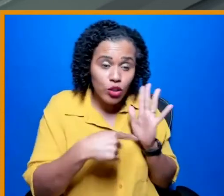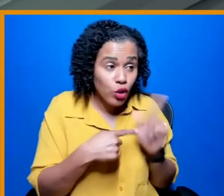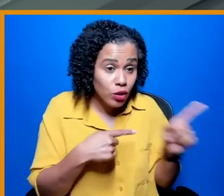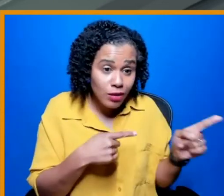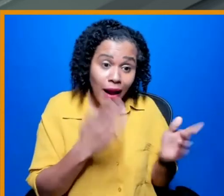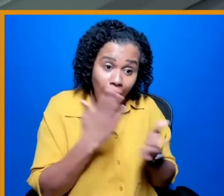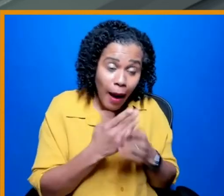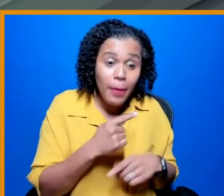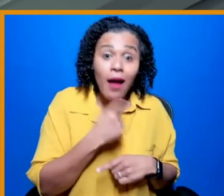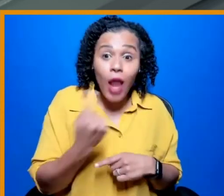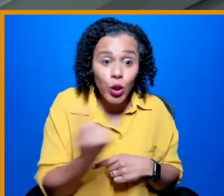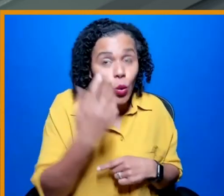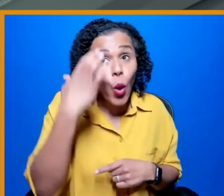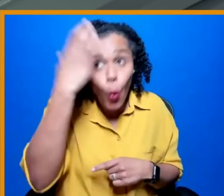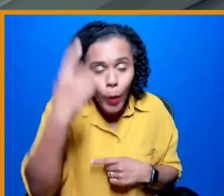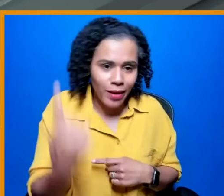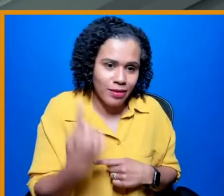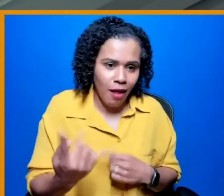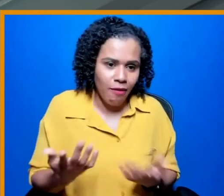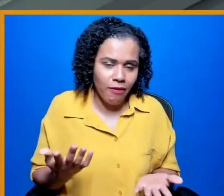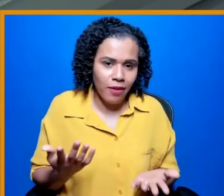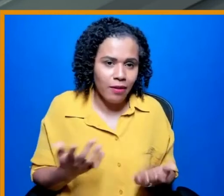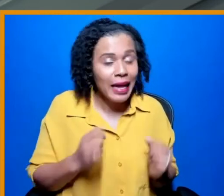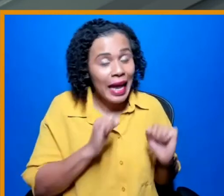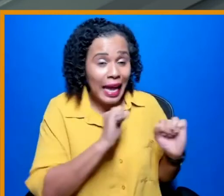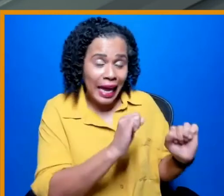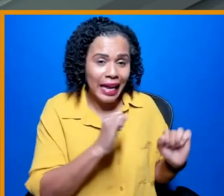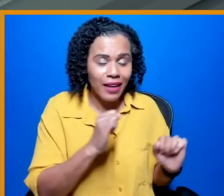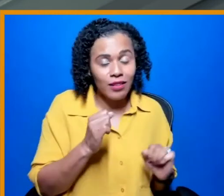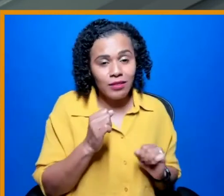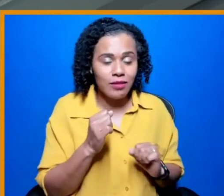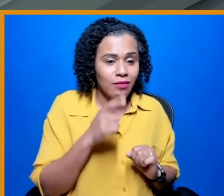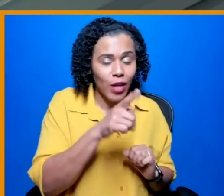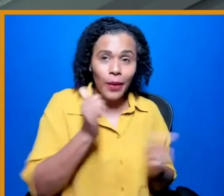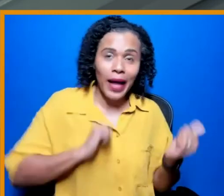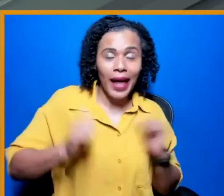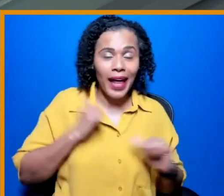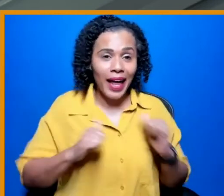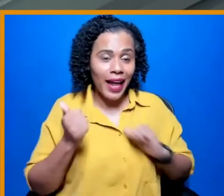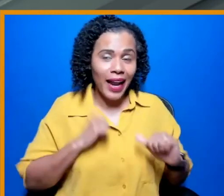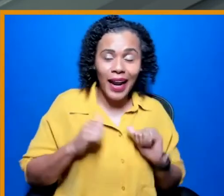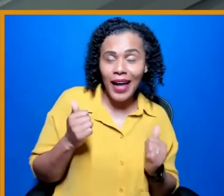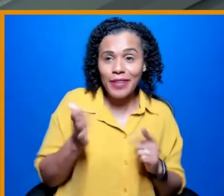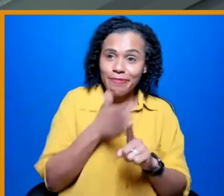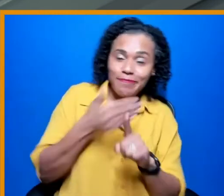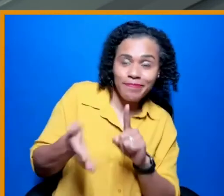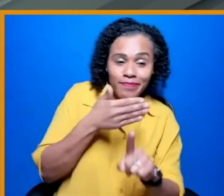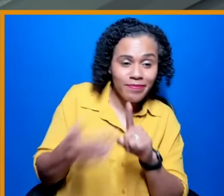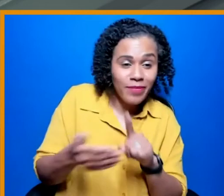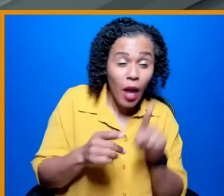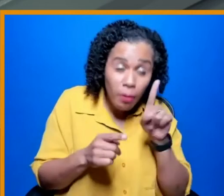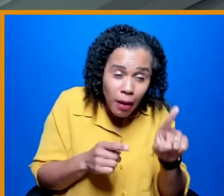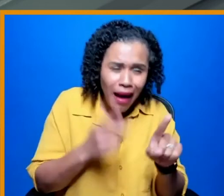herself. For all his apparent charm, charisma and personality, Boris Johnson is synonymous with